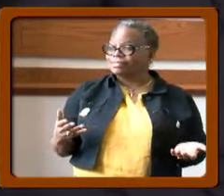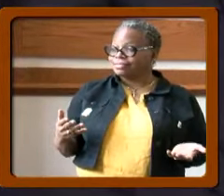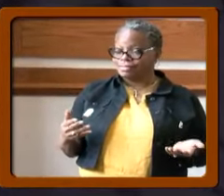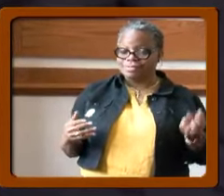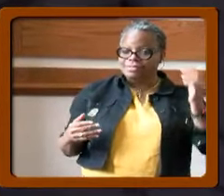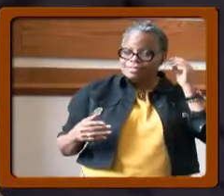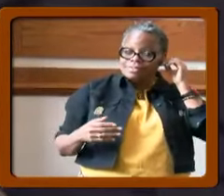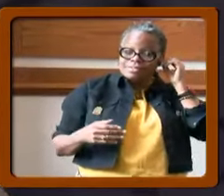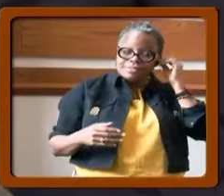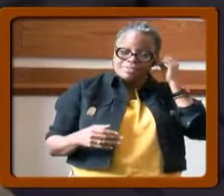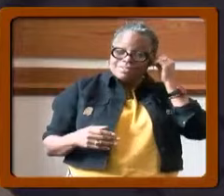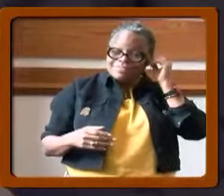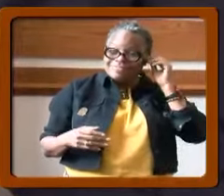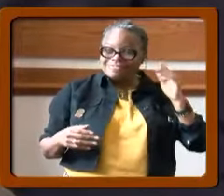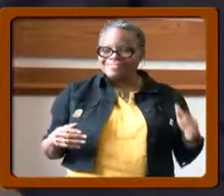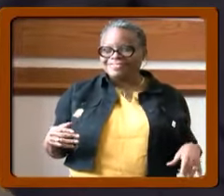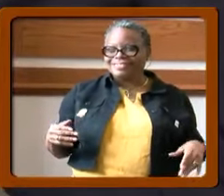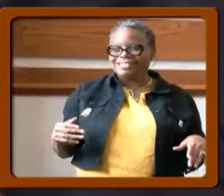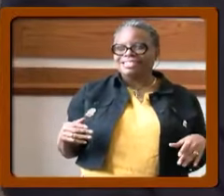Ask him,